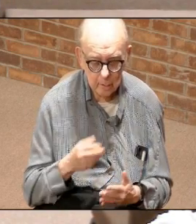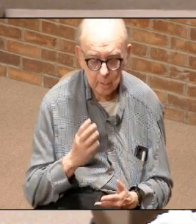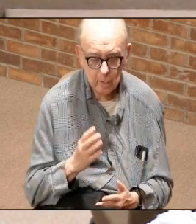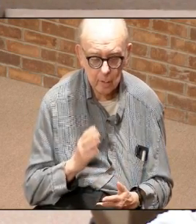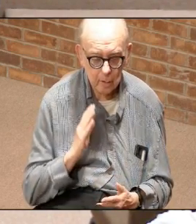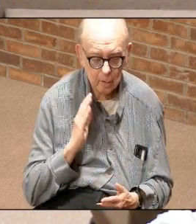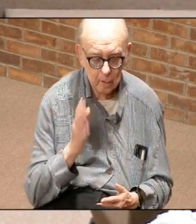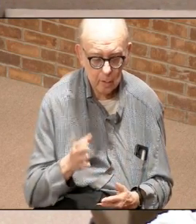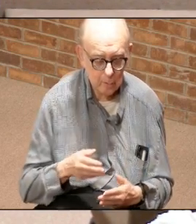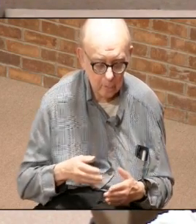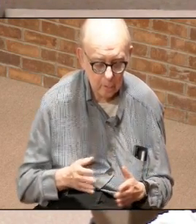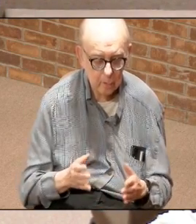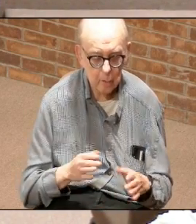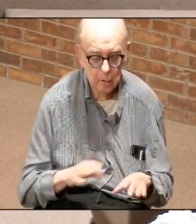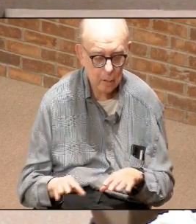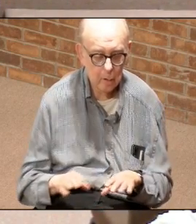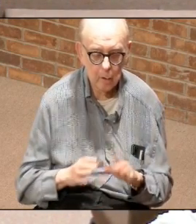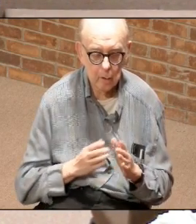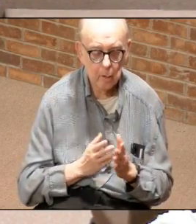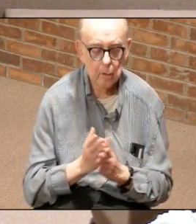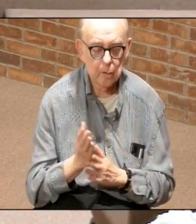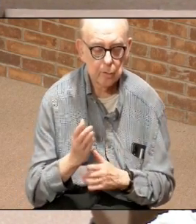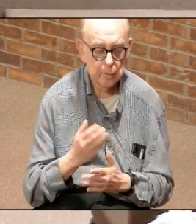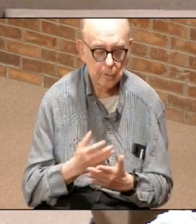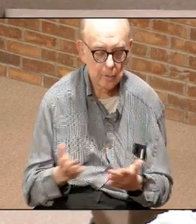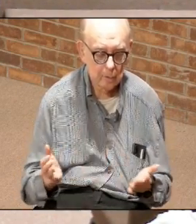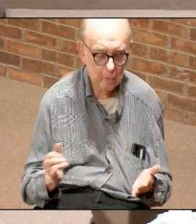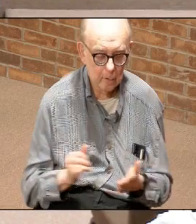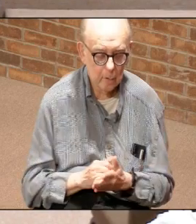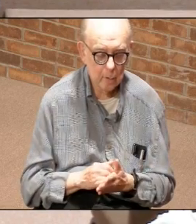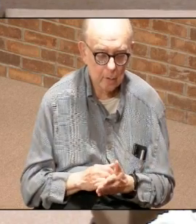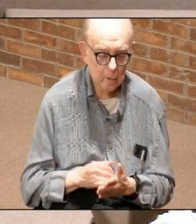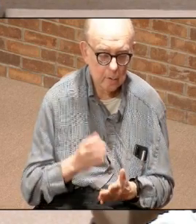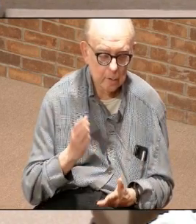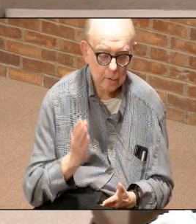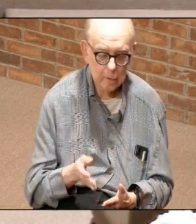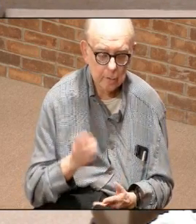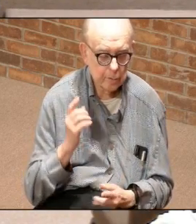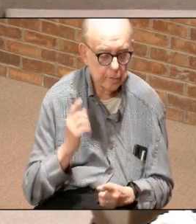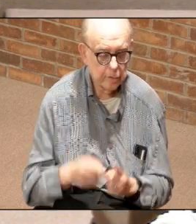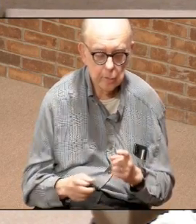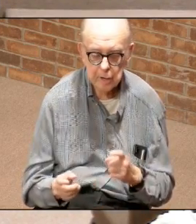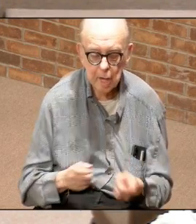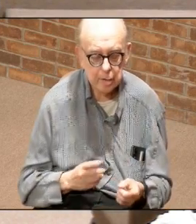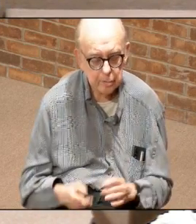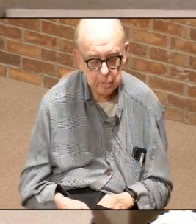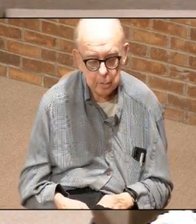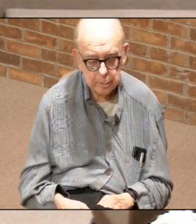God will allow you to go through things that you can't handle.